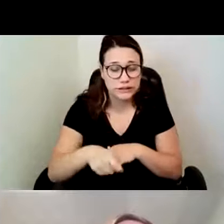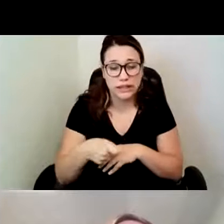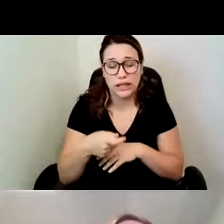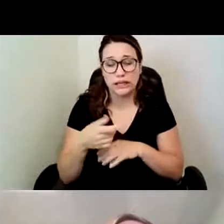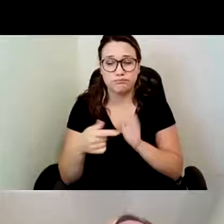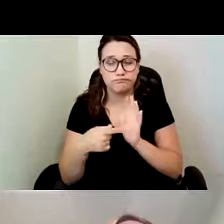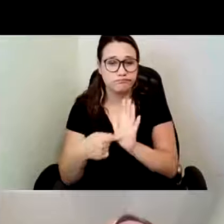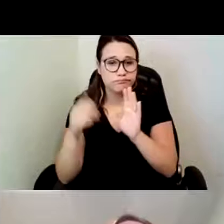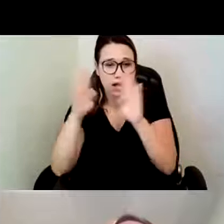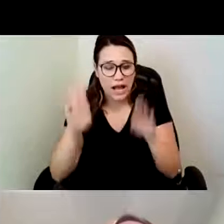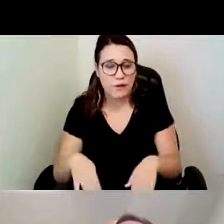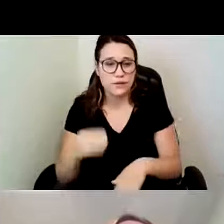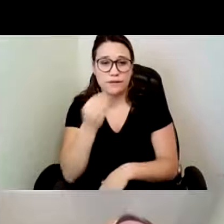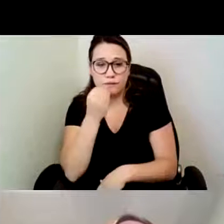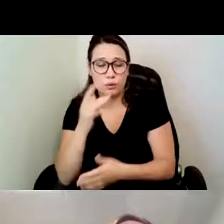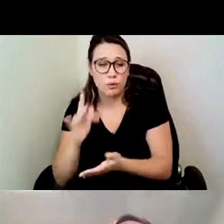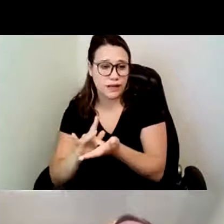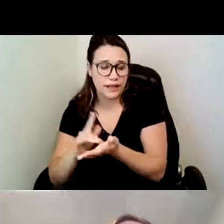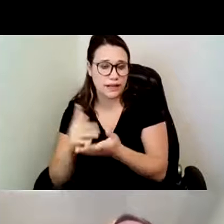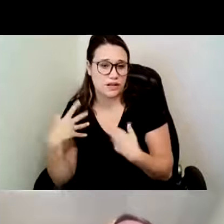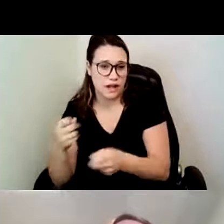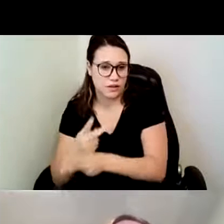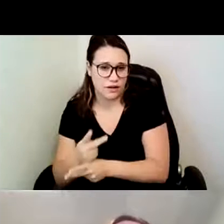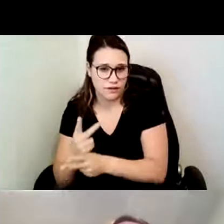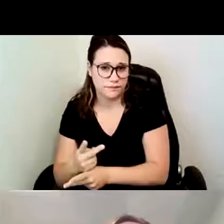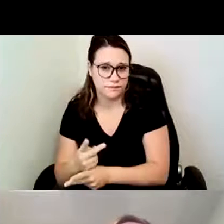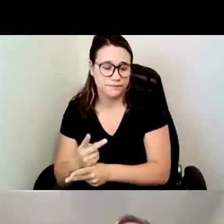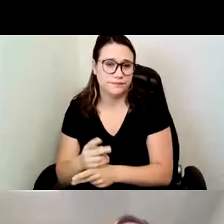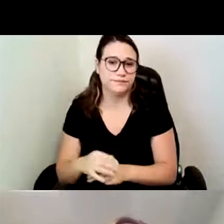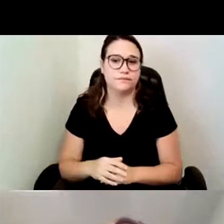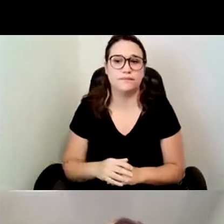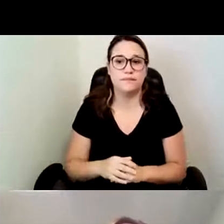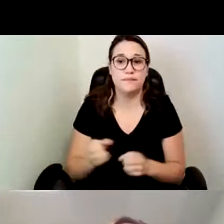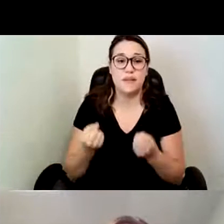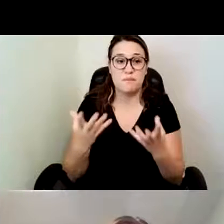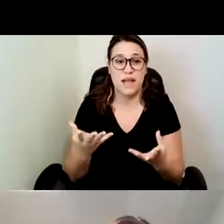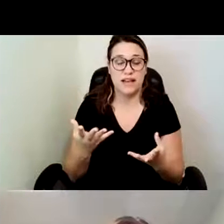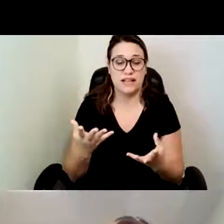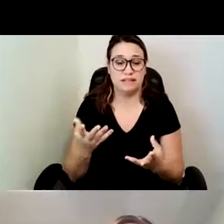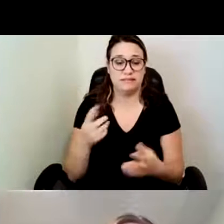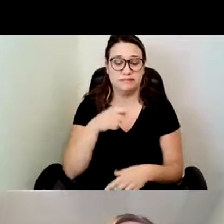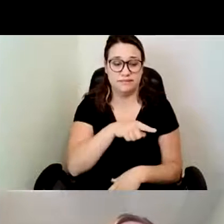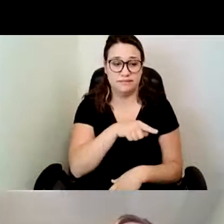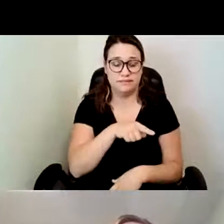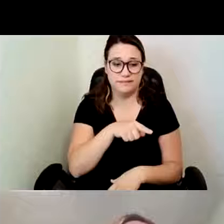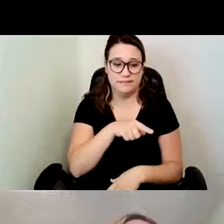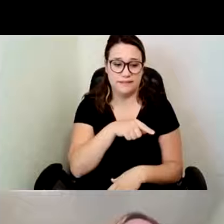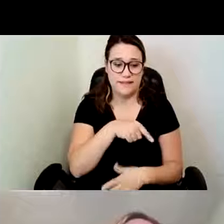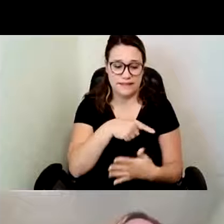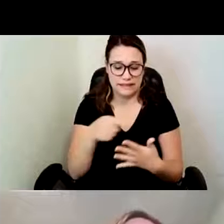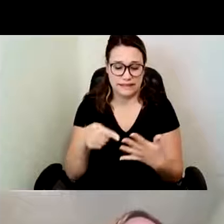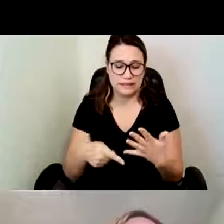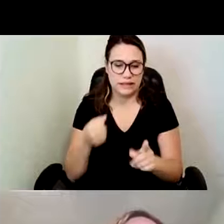food, medication, and healthcare. Many of these protective factors were also impacted by